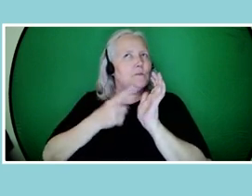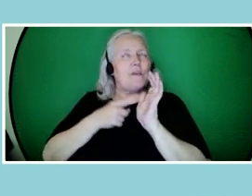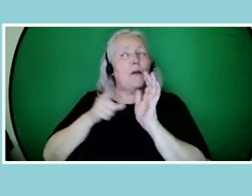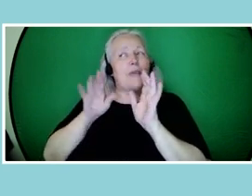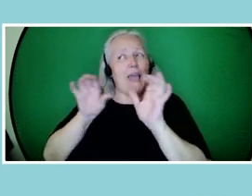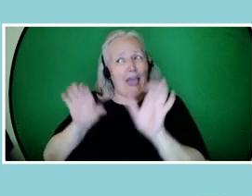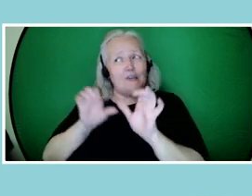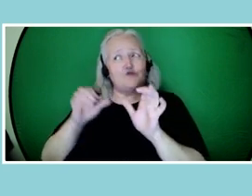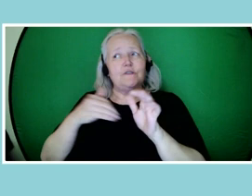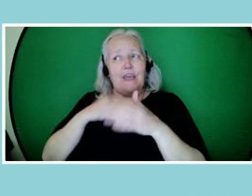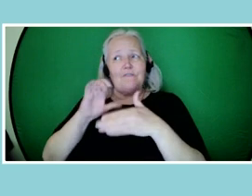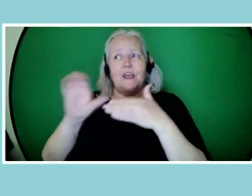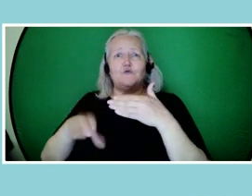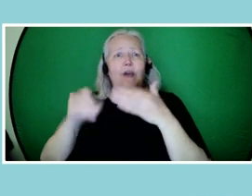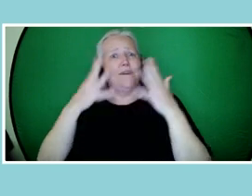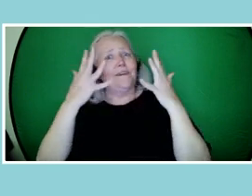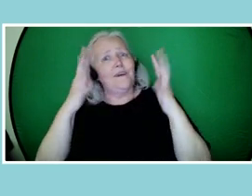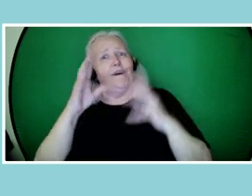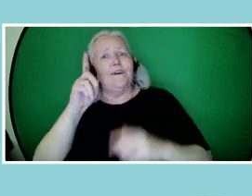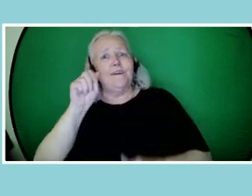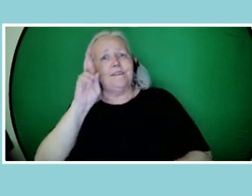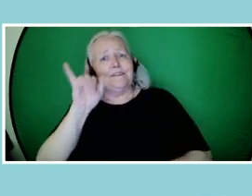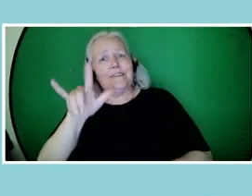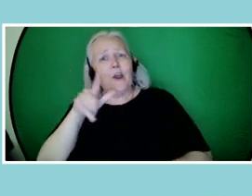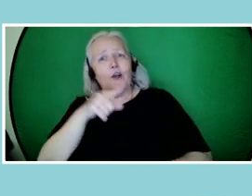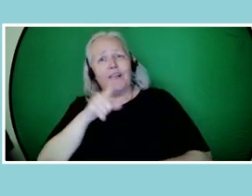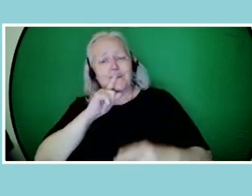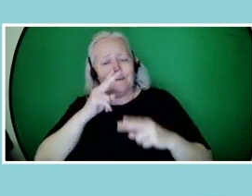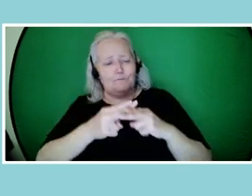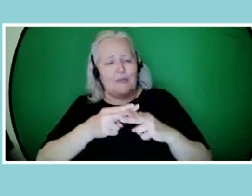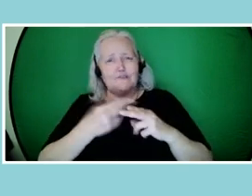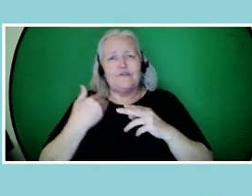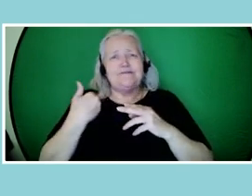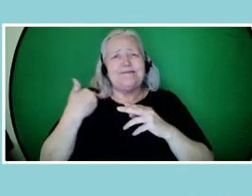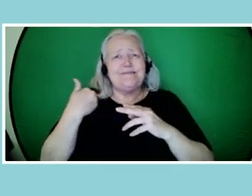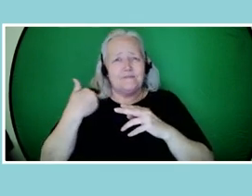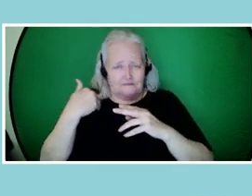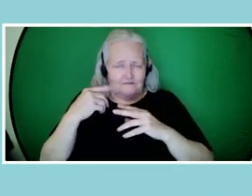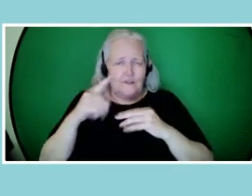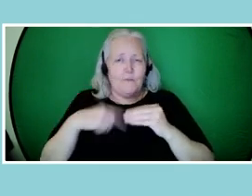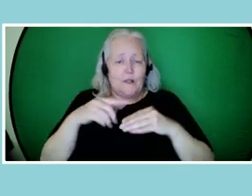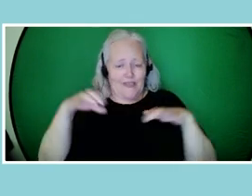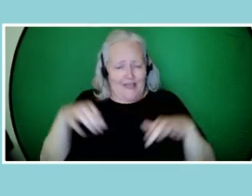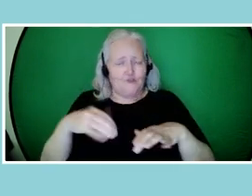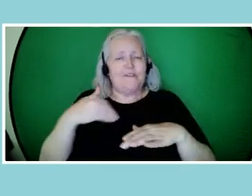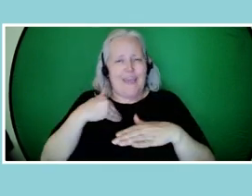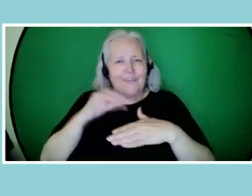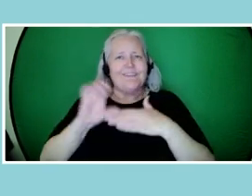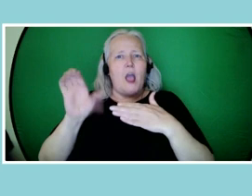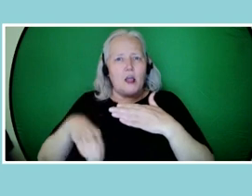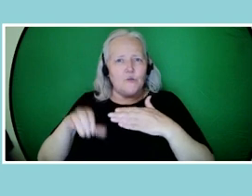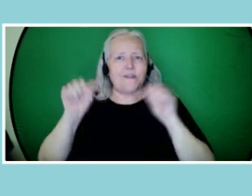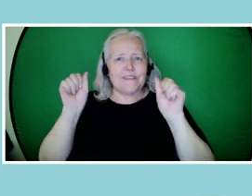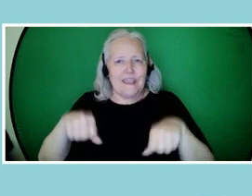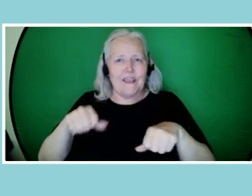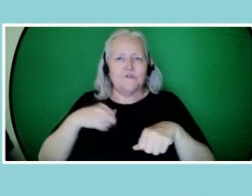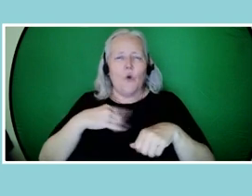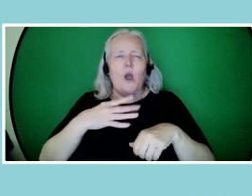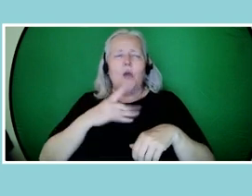out to Daryl for talking about how hate has consequences, right? So I really appreciate that framing,